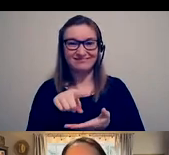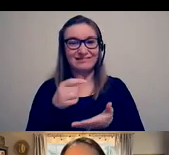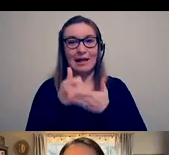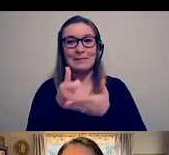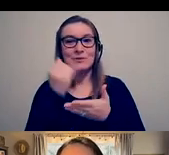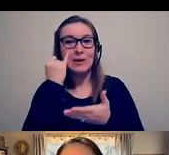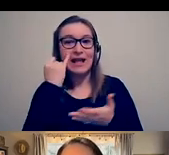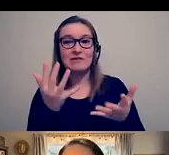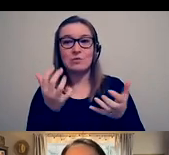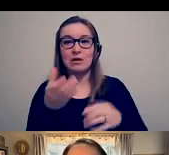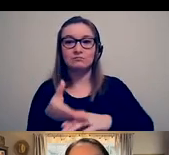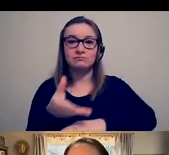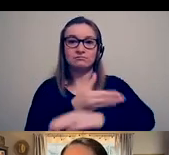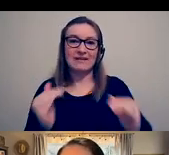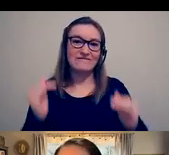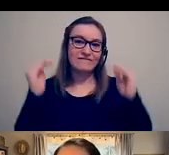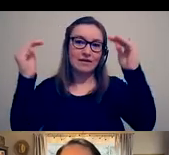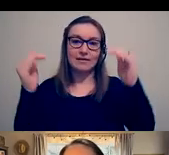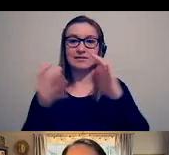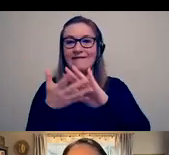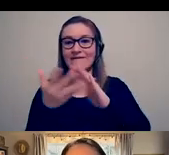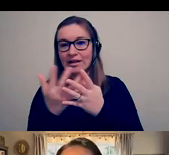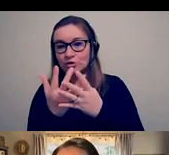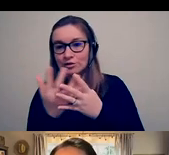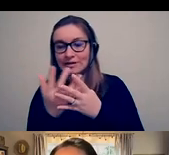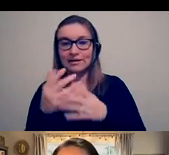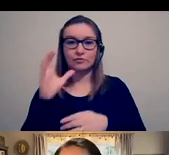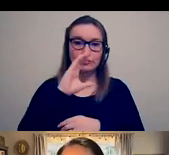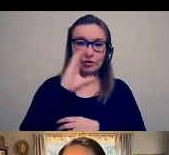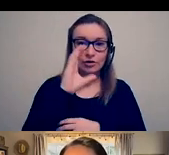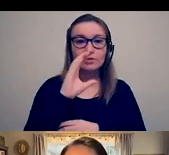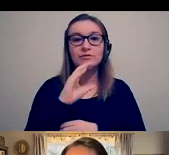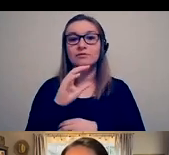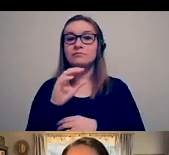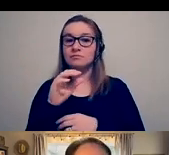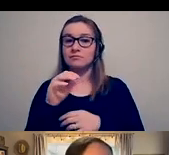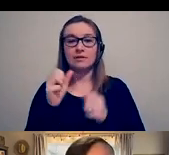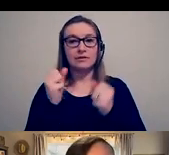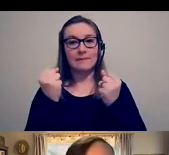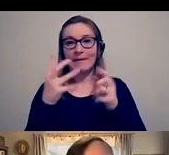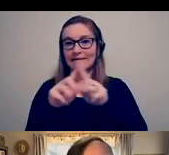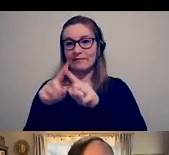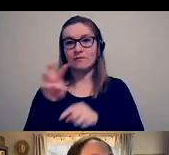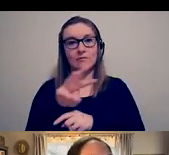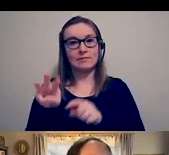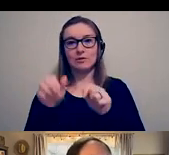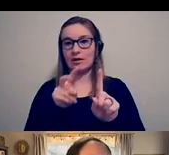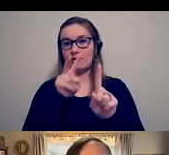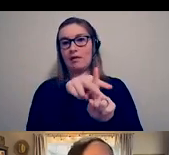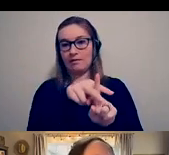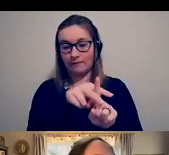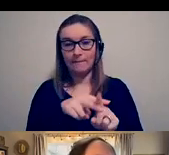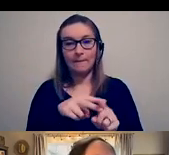have advanced filtering or search. I know it works with WooCommerce, any sort of custom post types, a lot of different ways that you could imagine it. And you can learn more